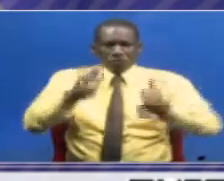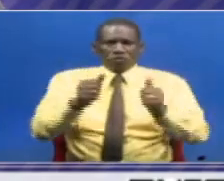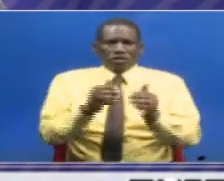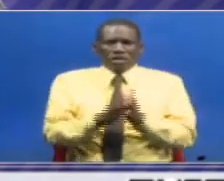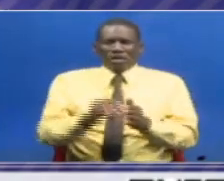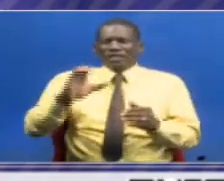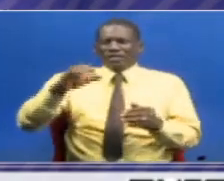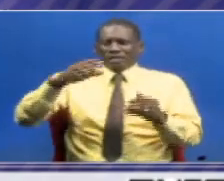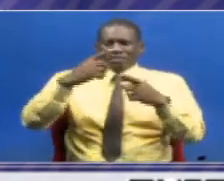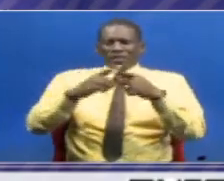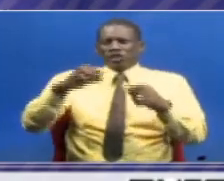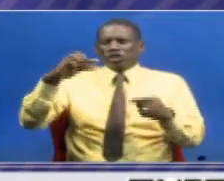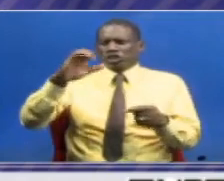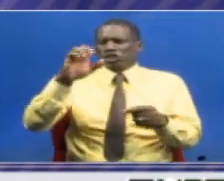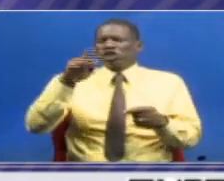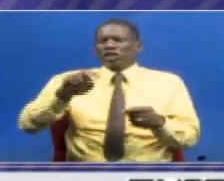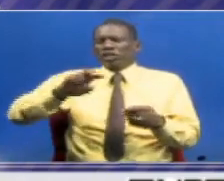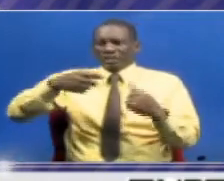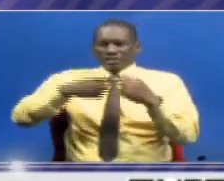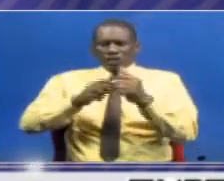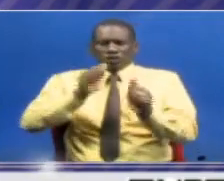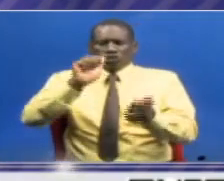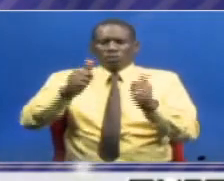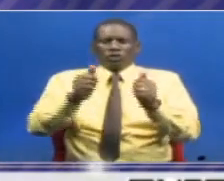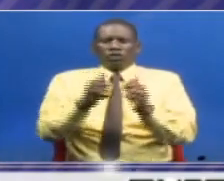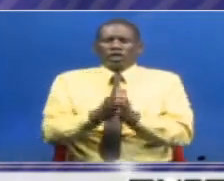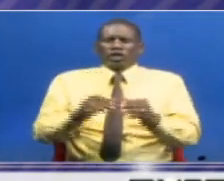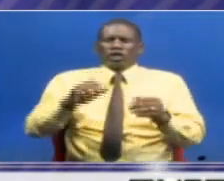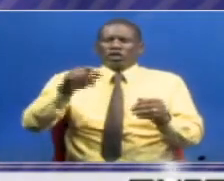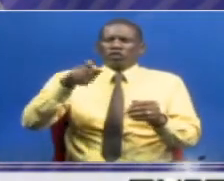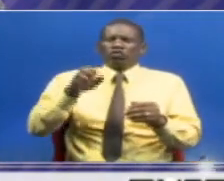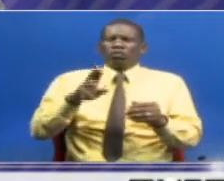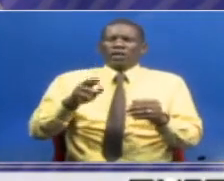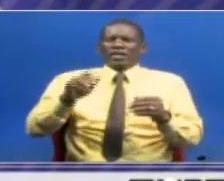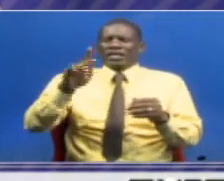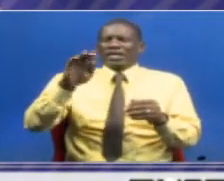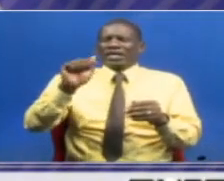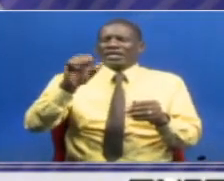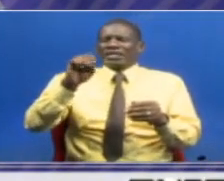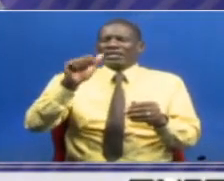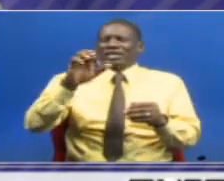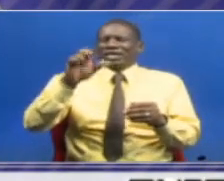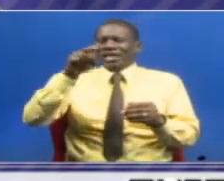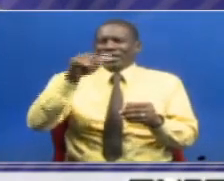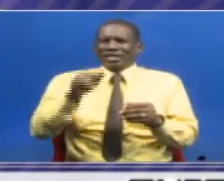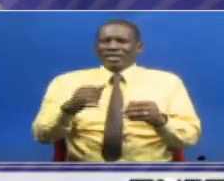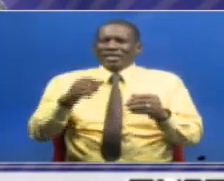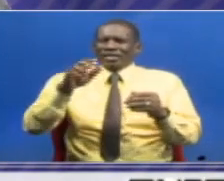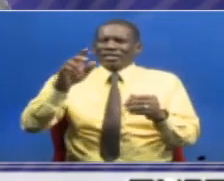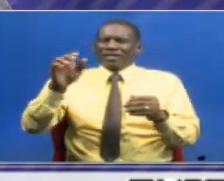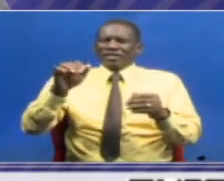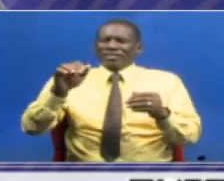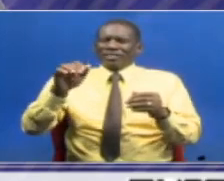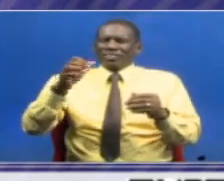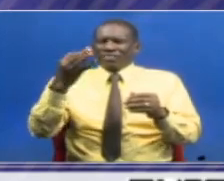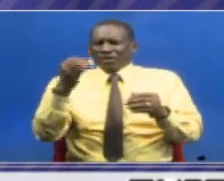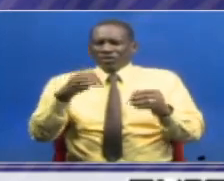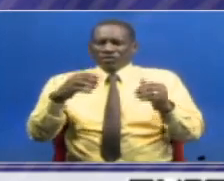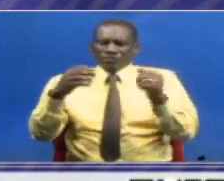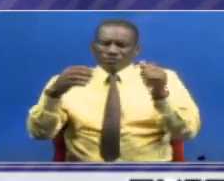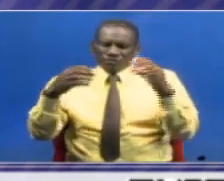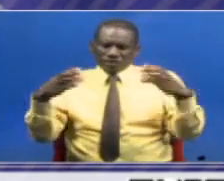Jean in the fifth leg of the championship at the Super Spectator stage in Kasarani. Charan 30 and his son Rajvit 30 of Team